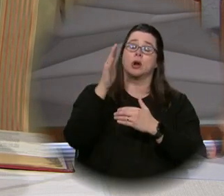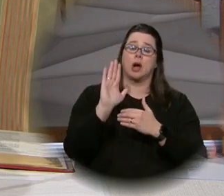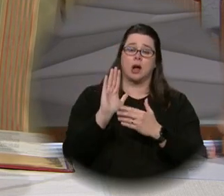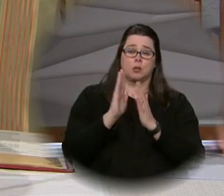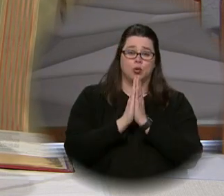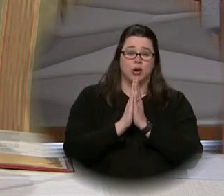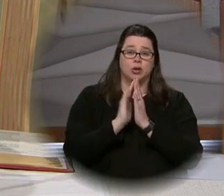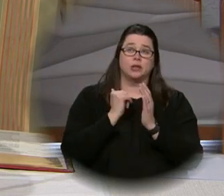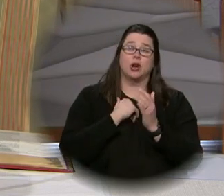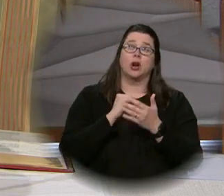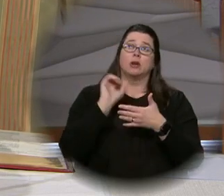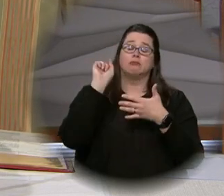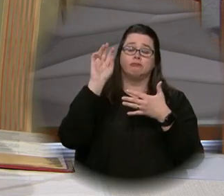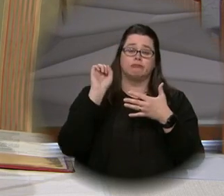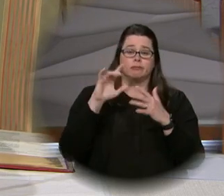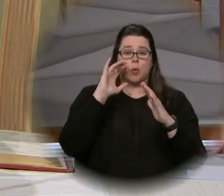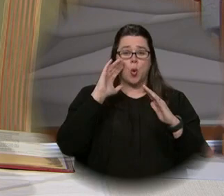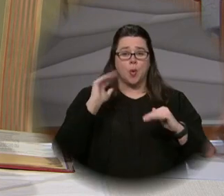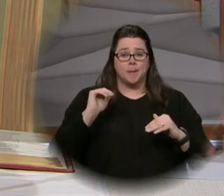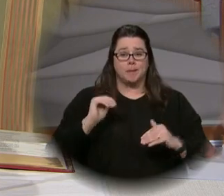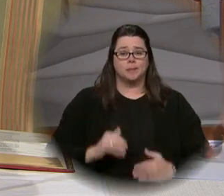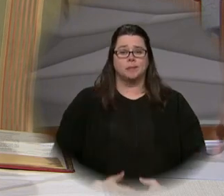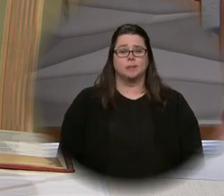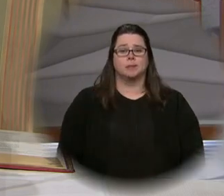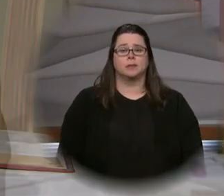bring our prayers, our petitions, and our hopes.